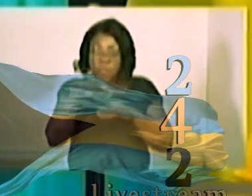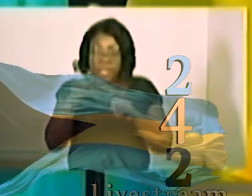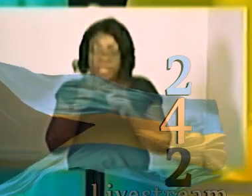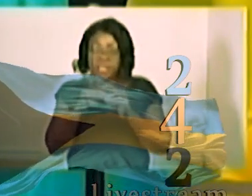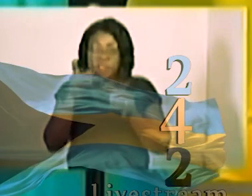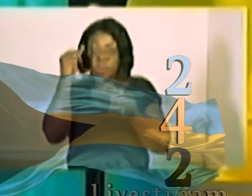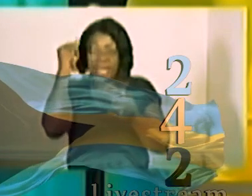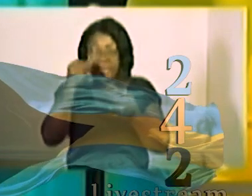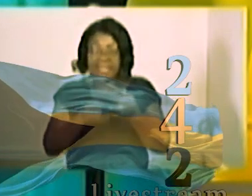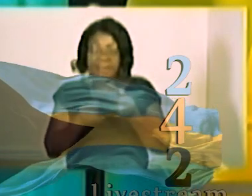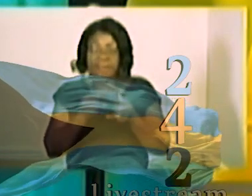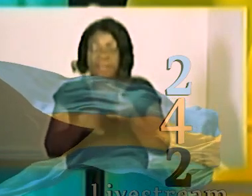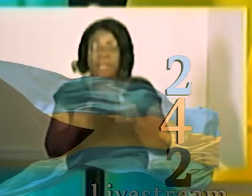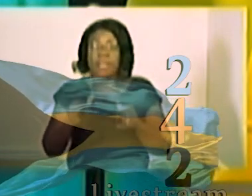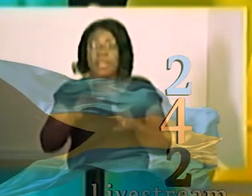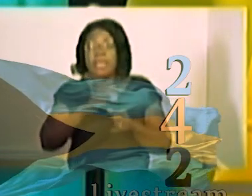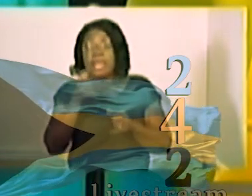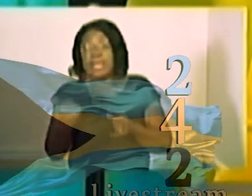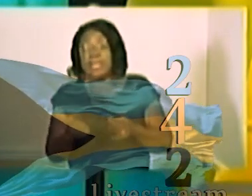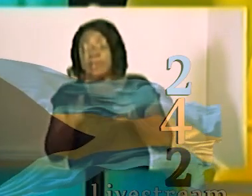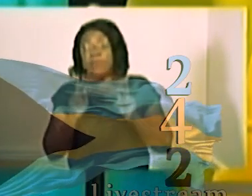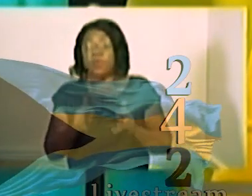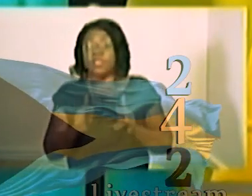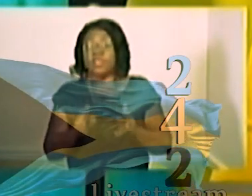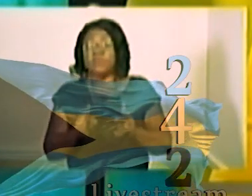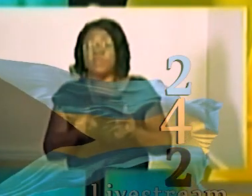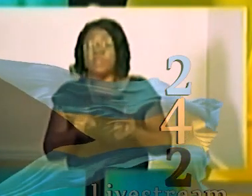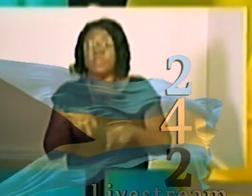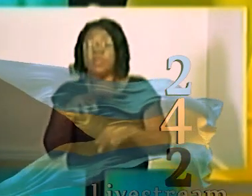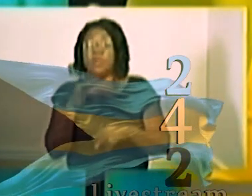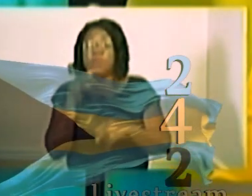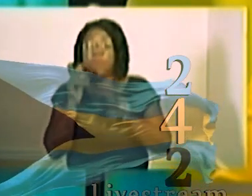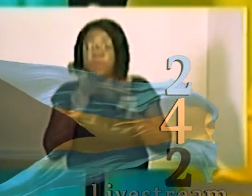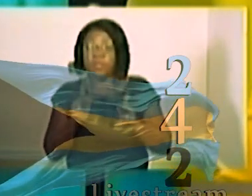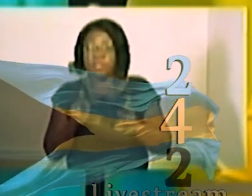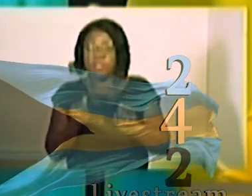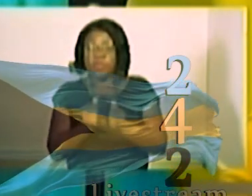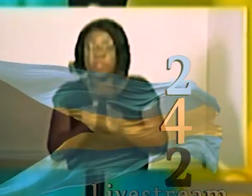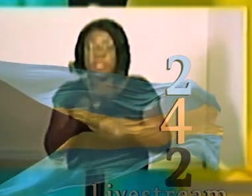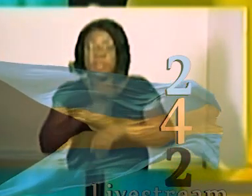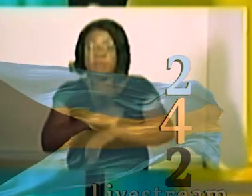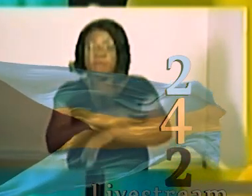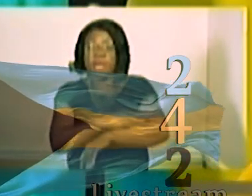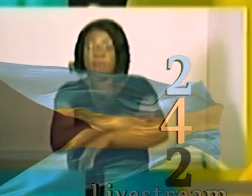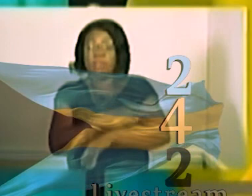identify any possible COVID-19 cases.